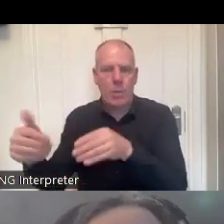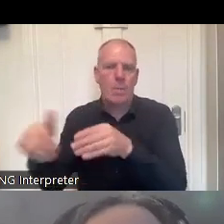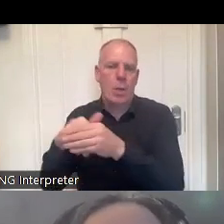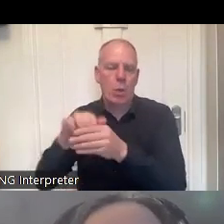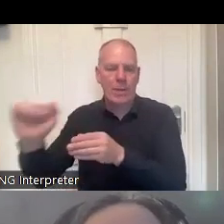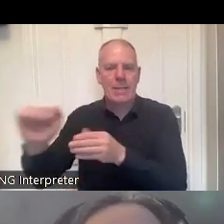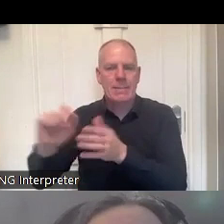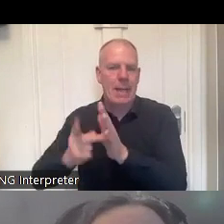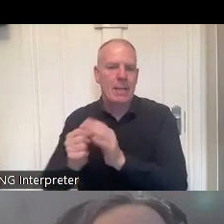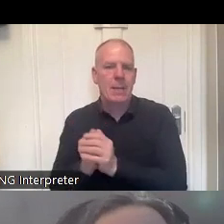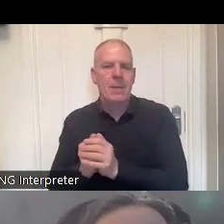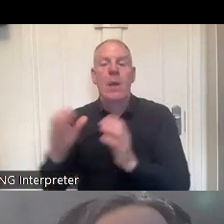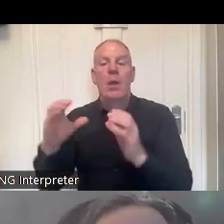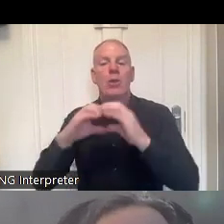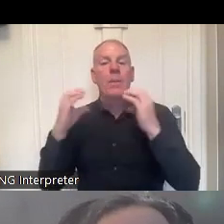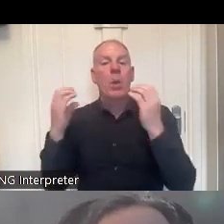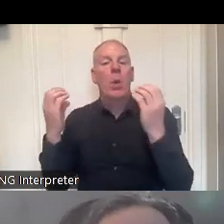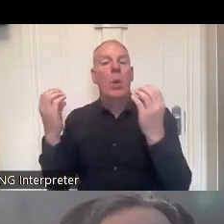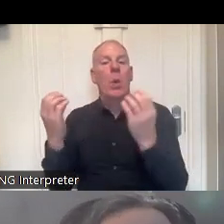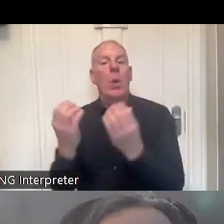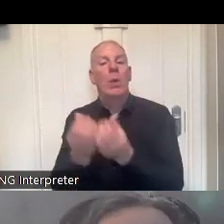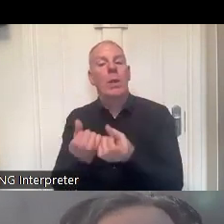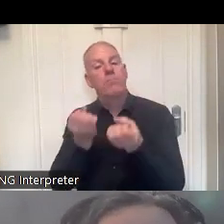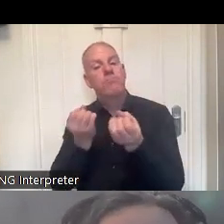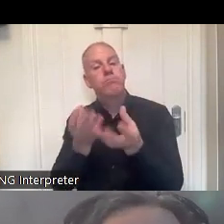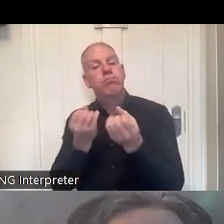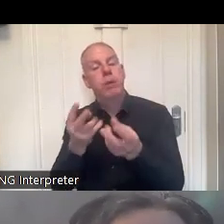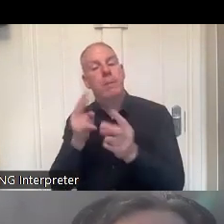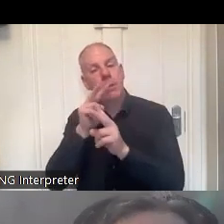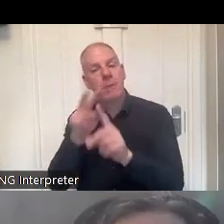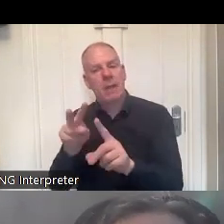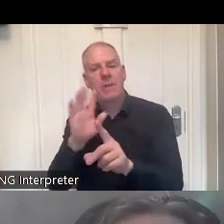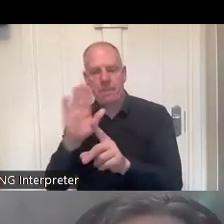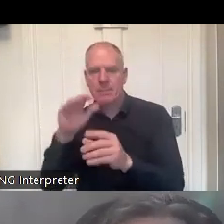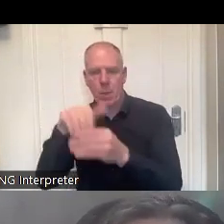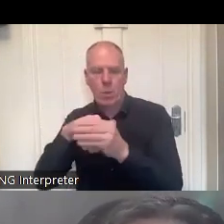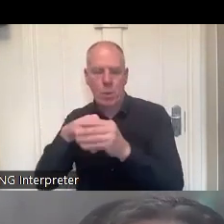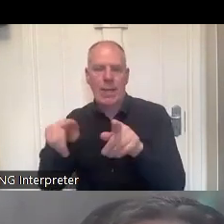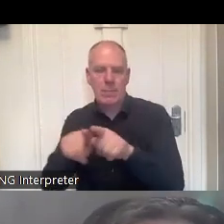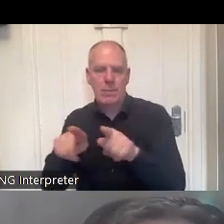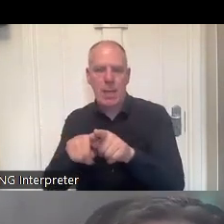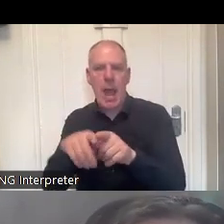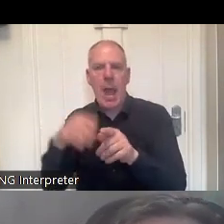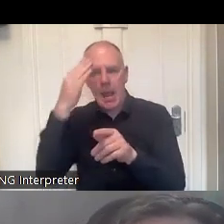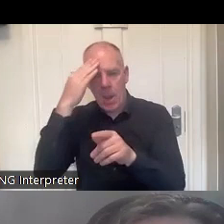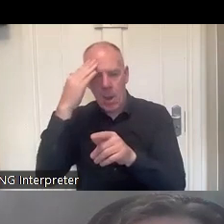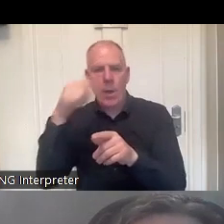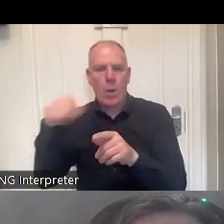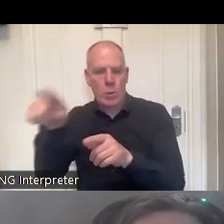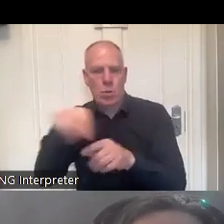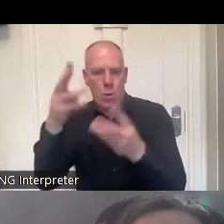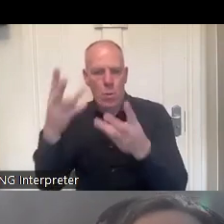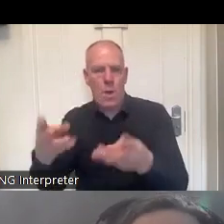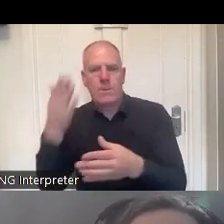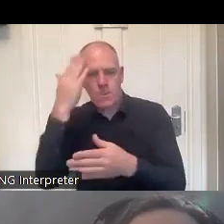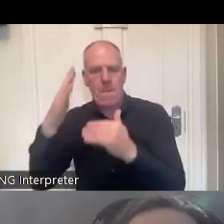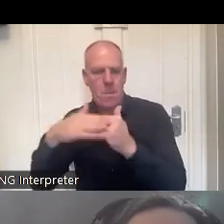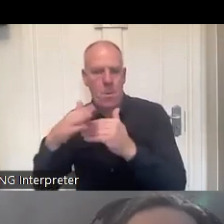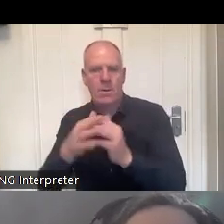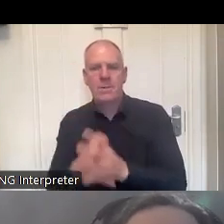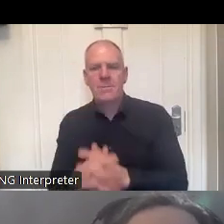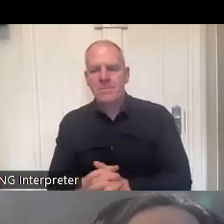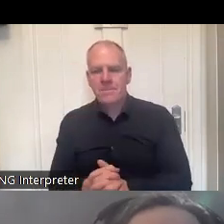The community voice needs to be part of it. I'm going to say a little bit more about that, as I know that's what you're very interested in.